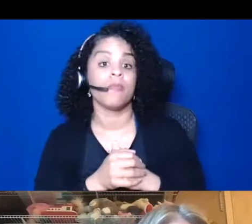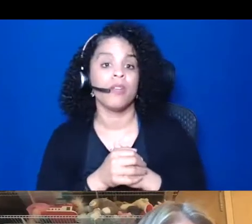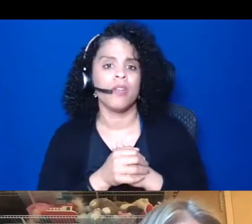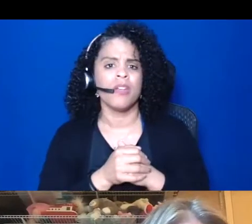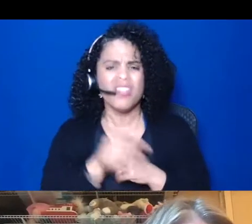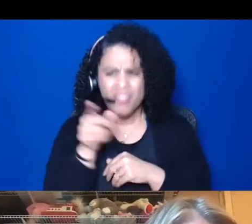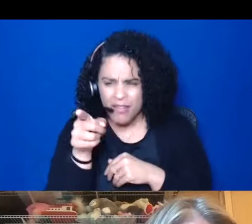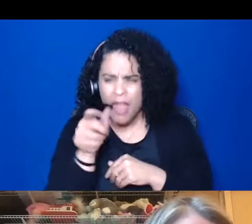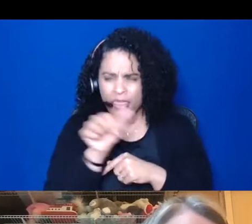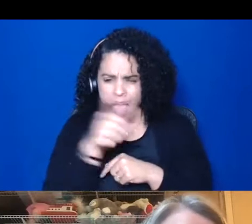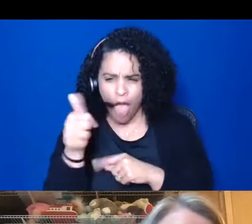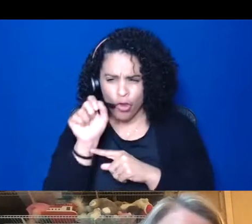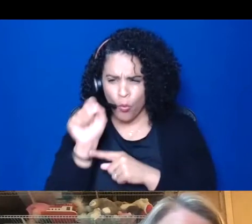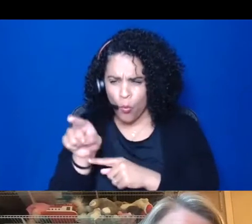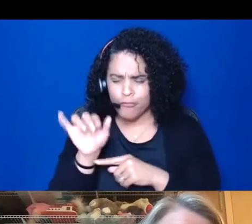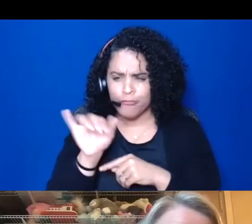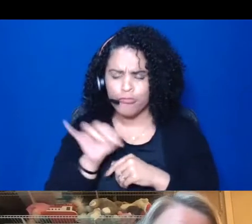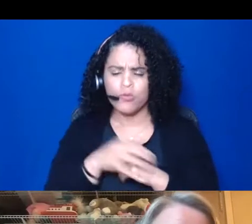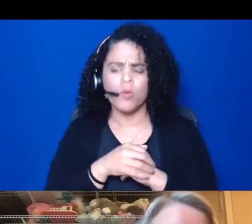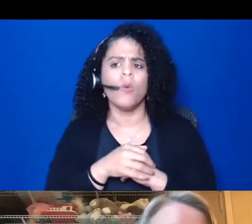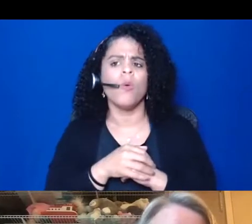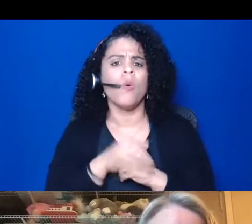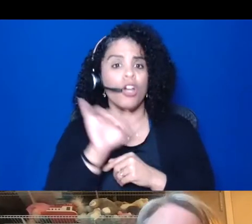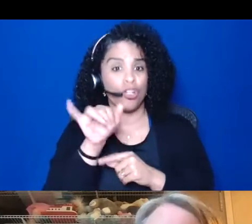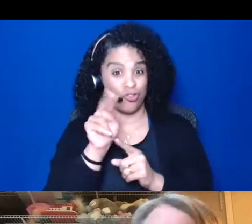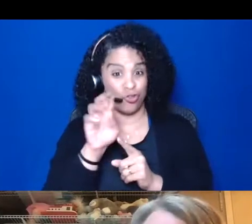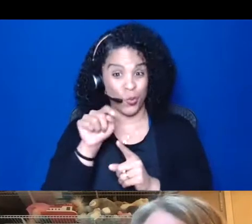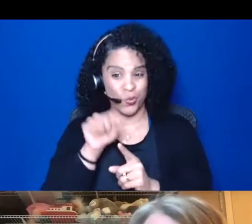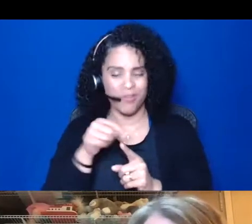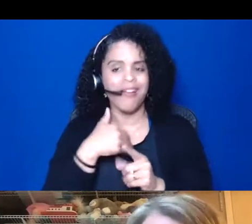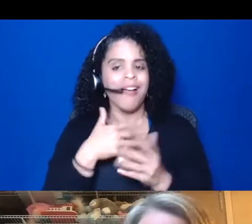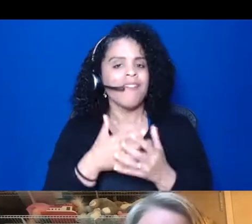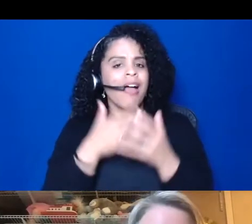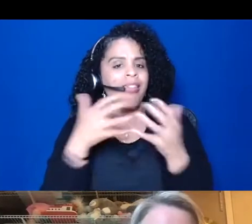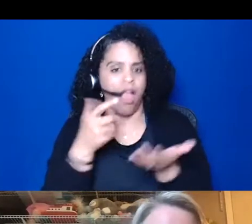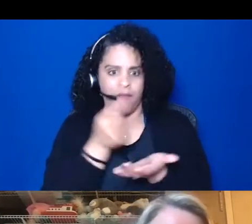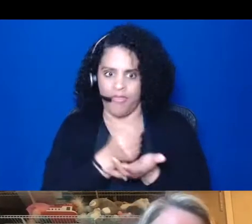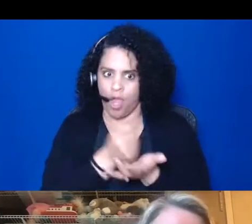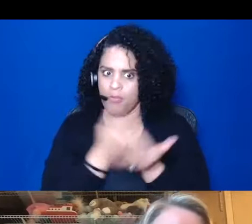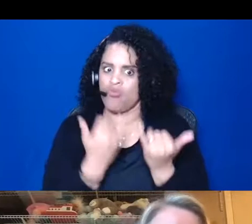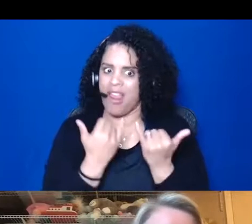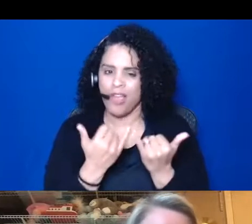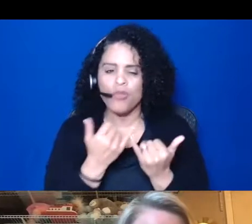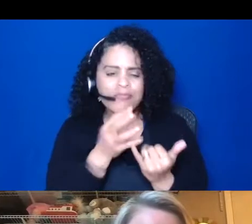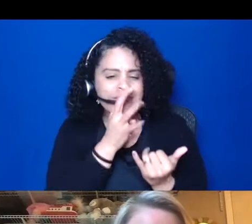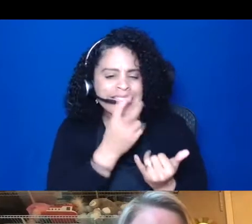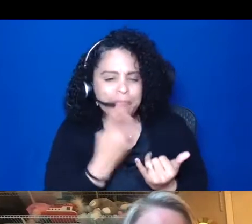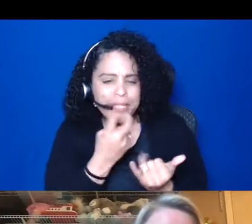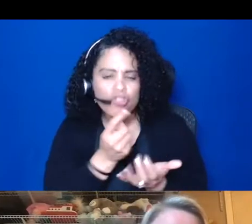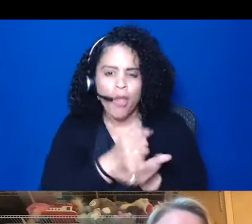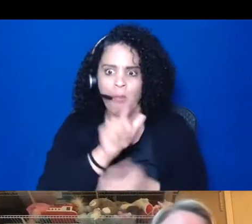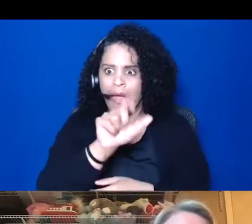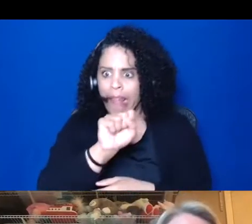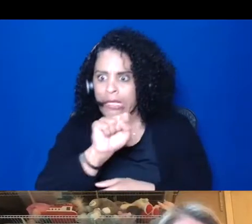And yeah, my other question was about, you know, June has a lot of therapies right now, like speech therapy and LSL